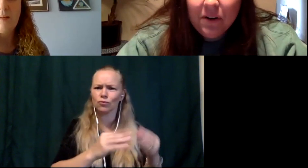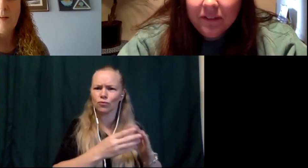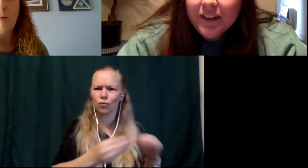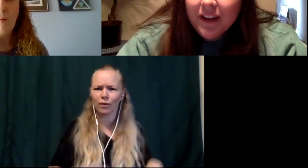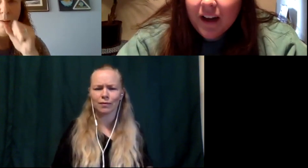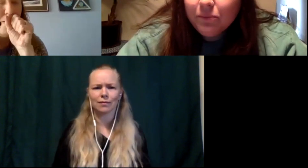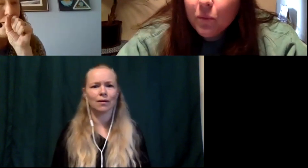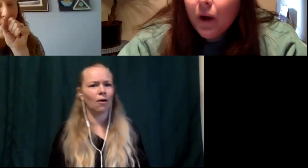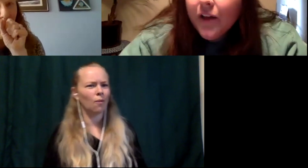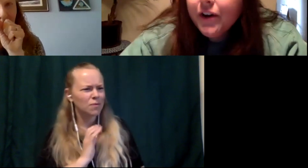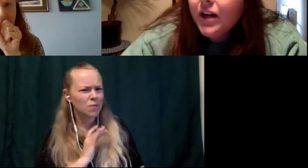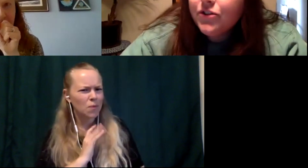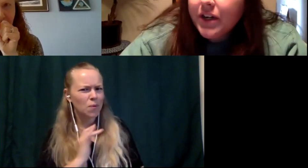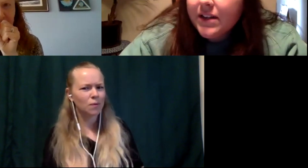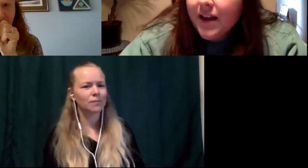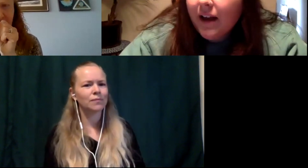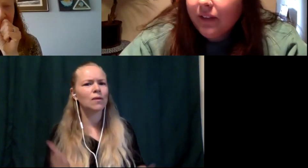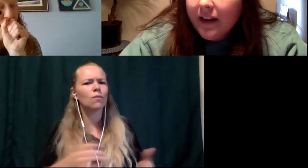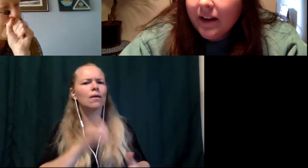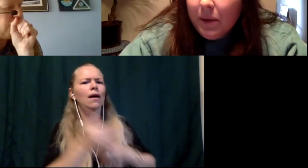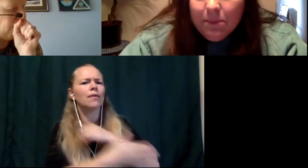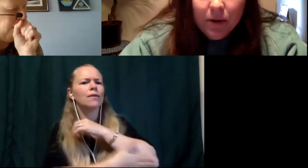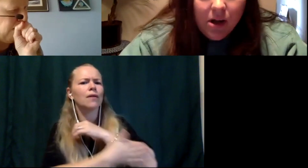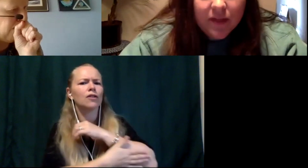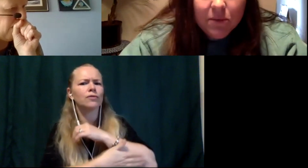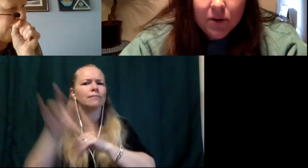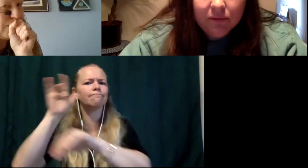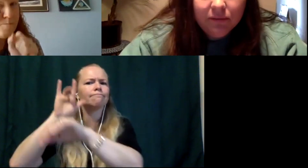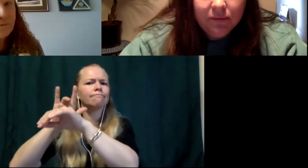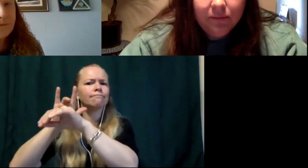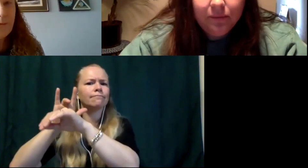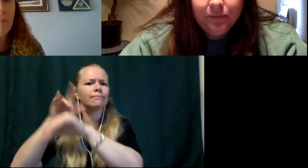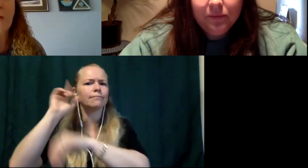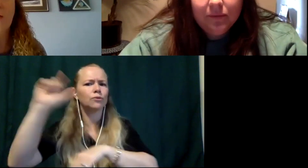That's super cool. What other countries have landed people on the moon?